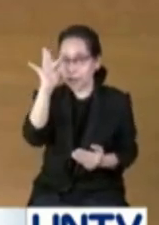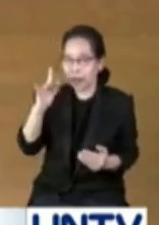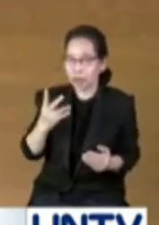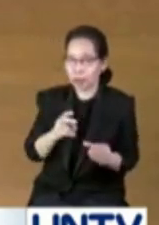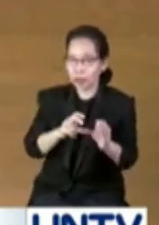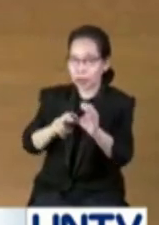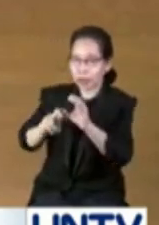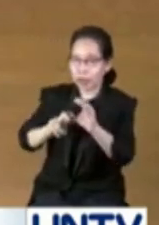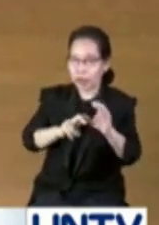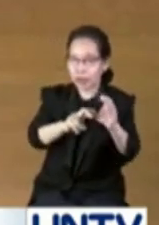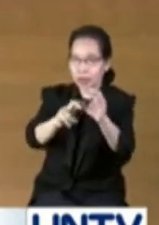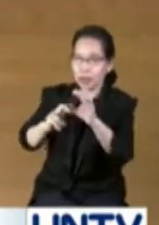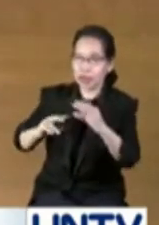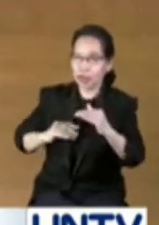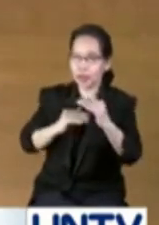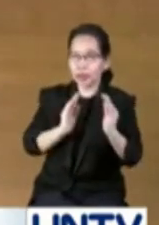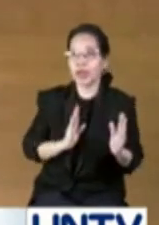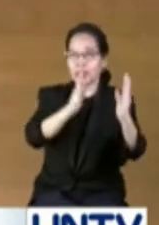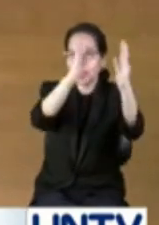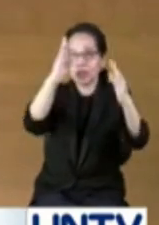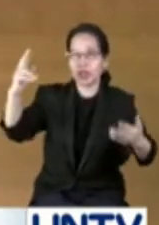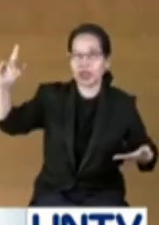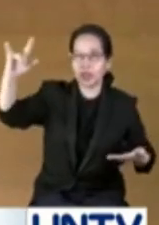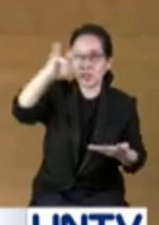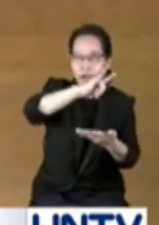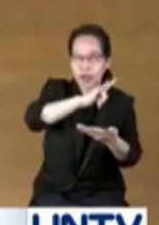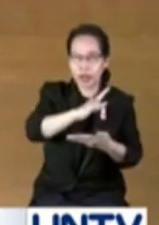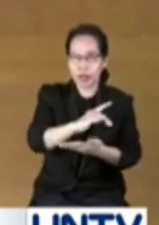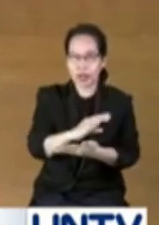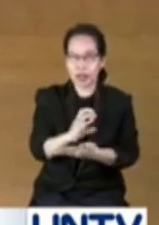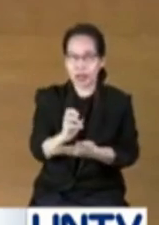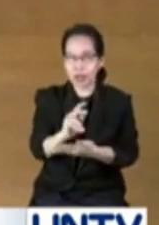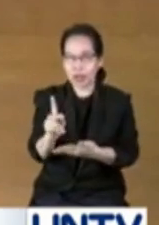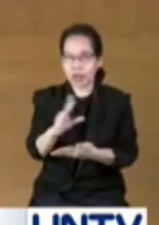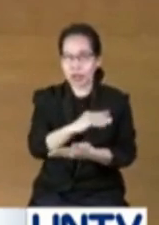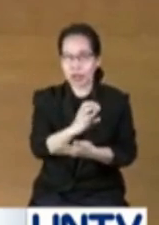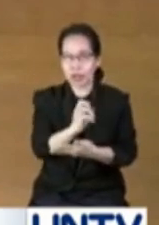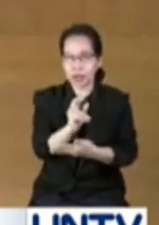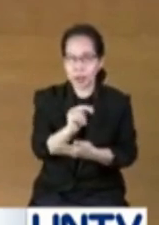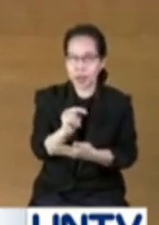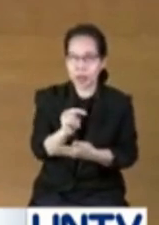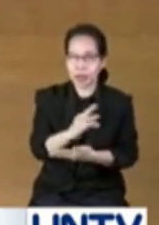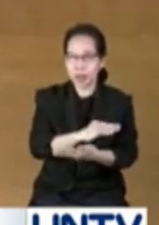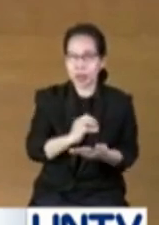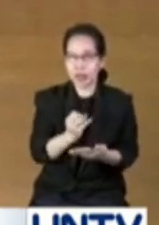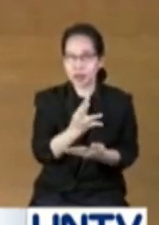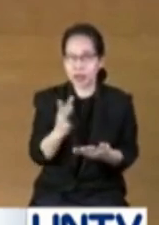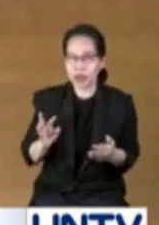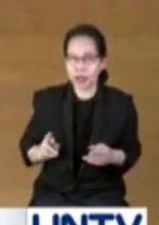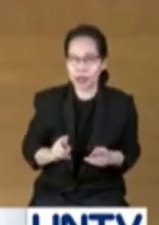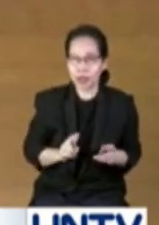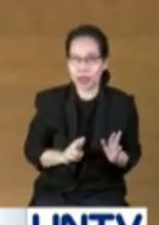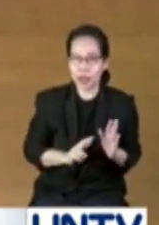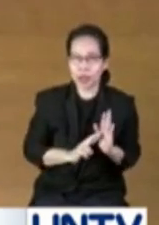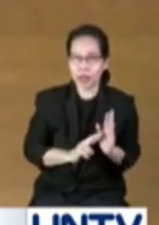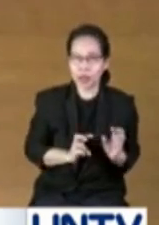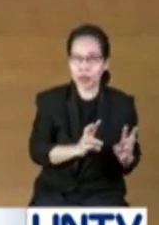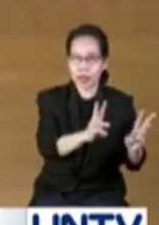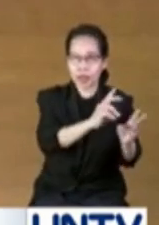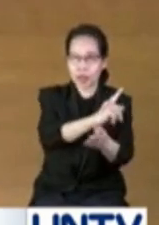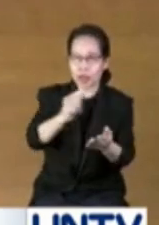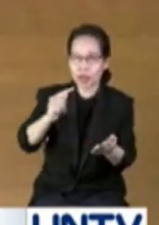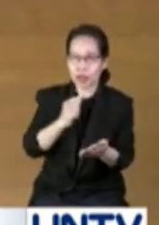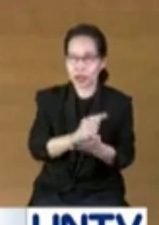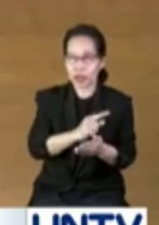Clark Airport and the Port of Calapan. We initiated several railway projects with a total length of more